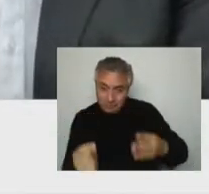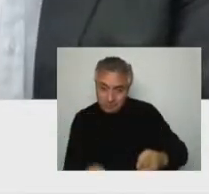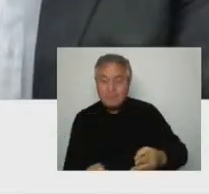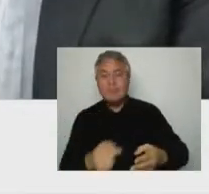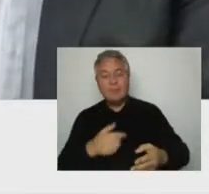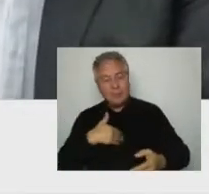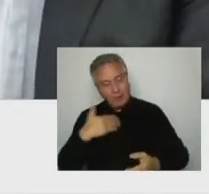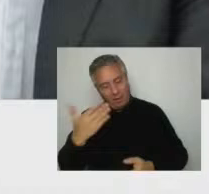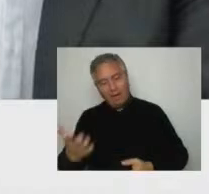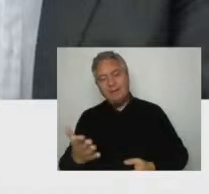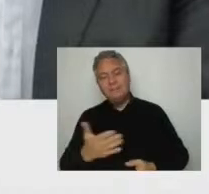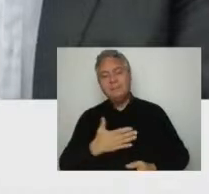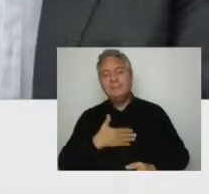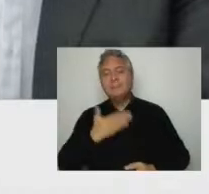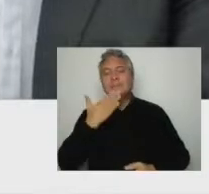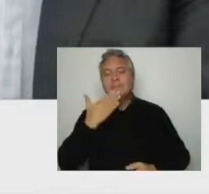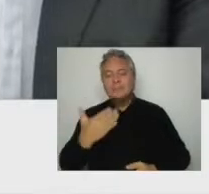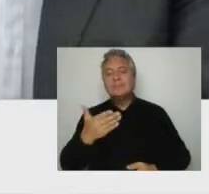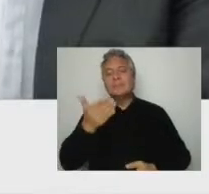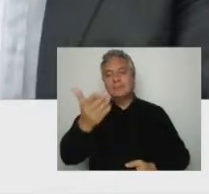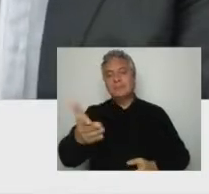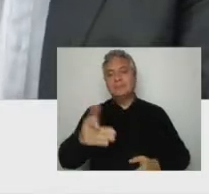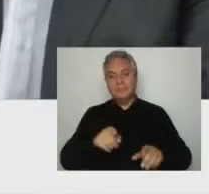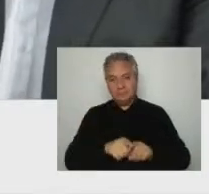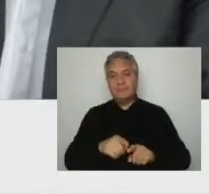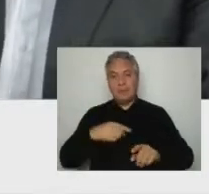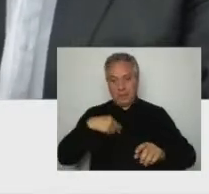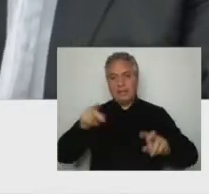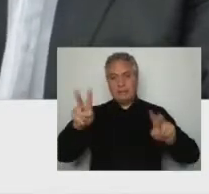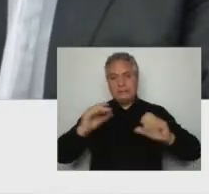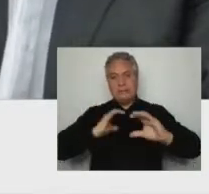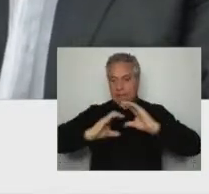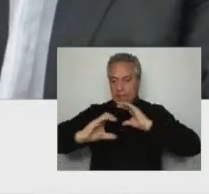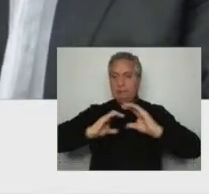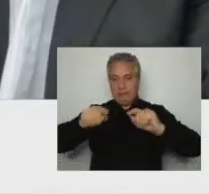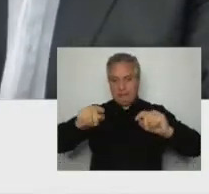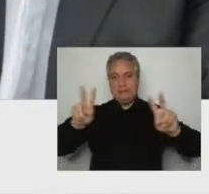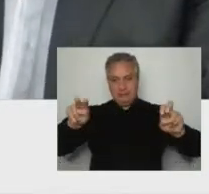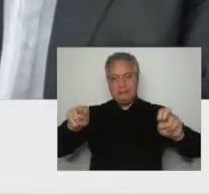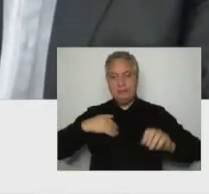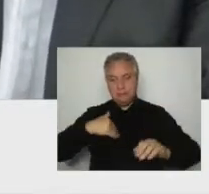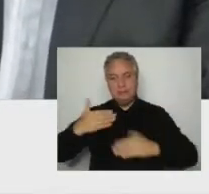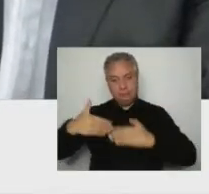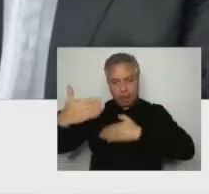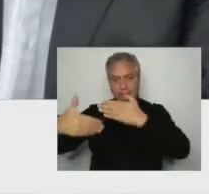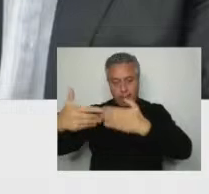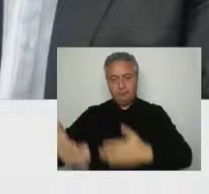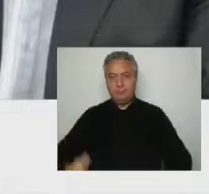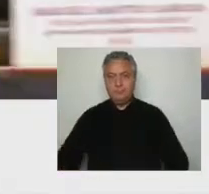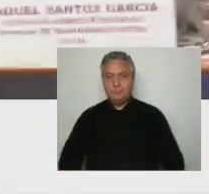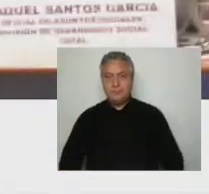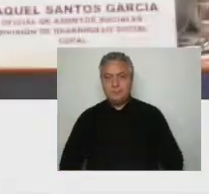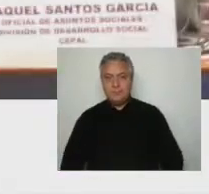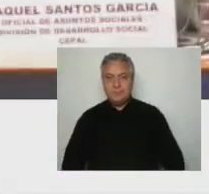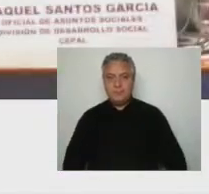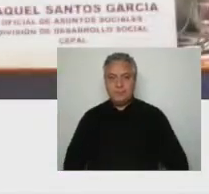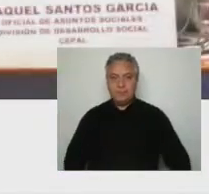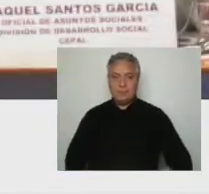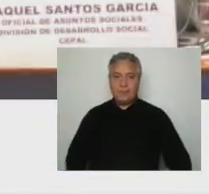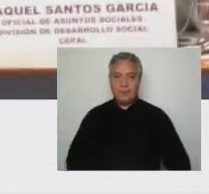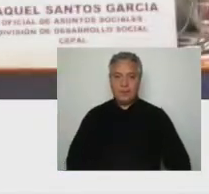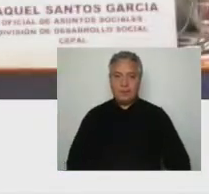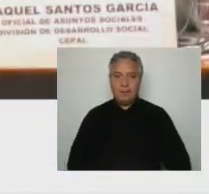is what I have for you. Thank you, and I am available for further discussion.